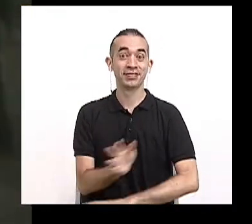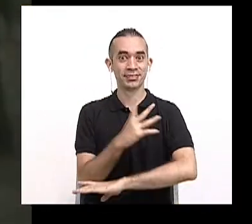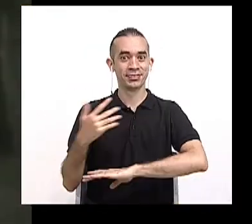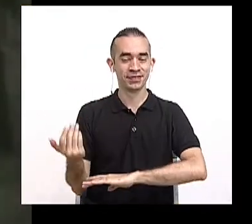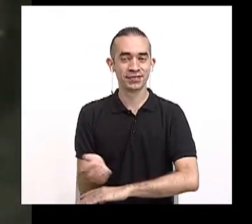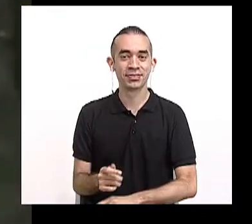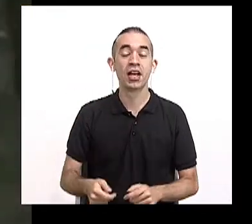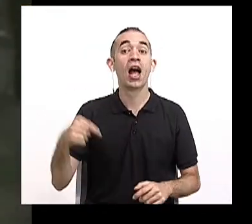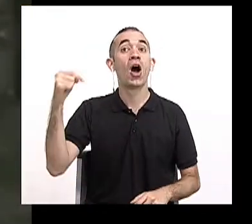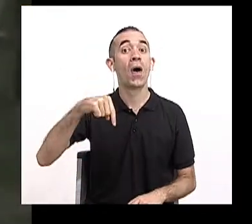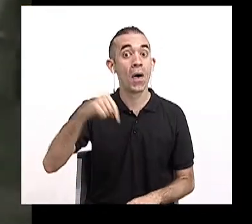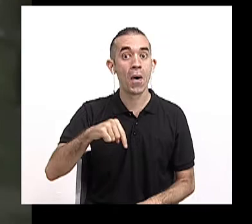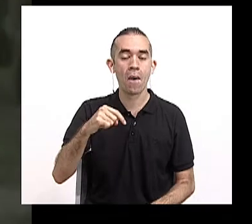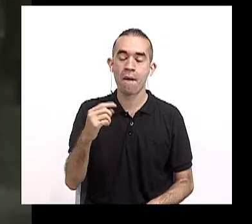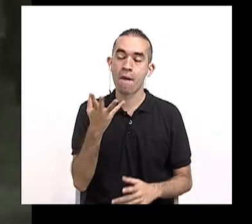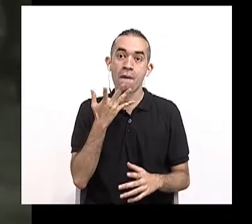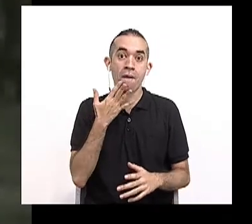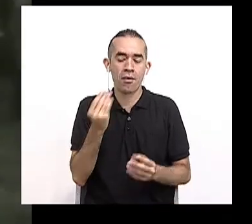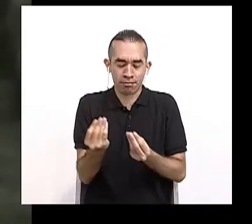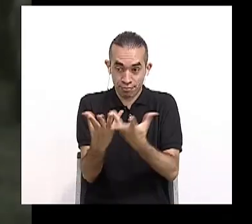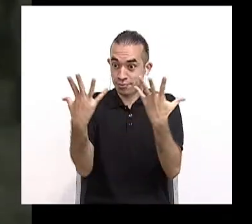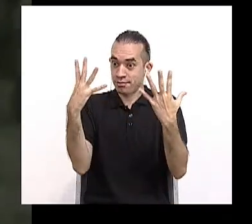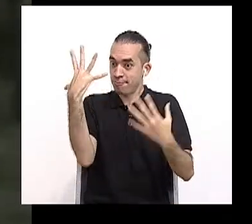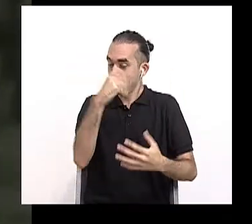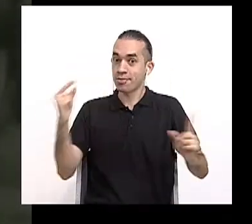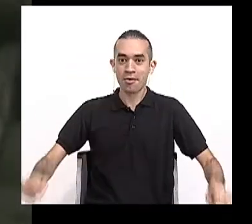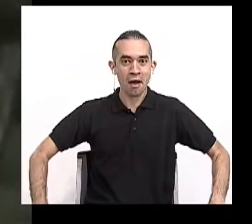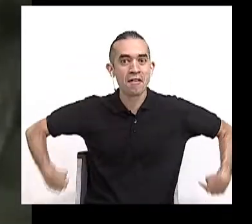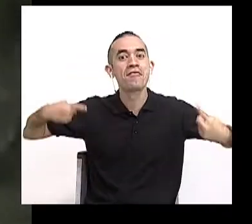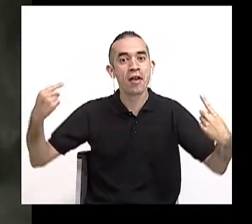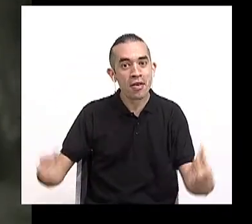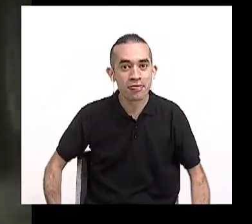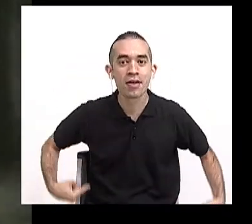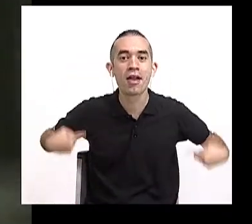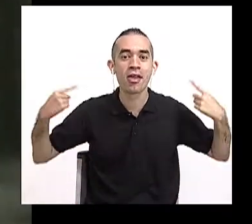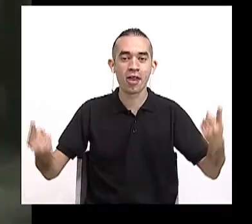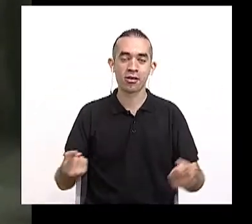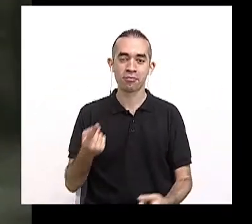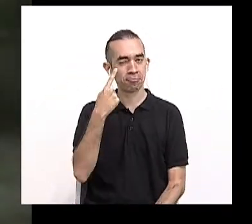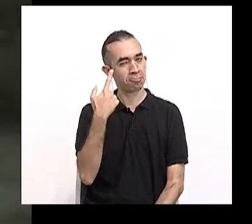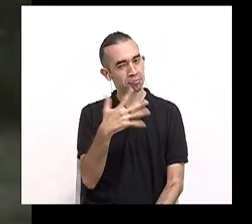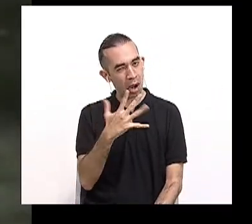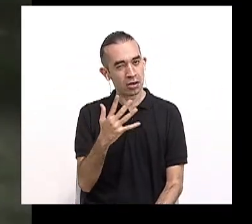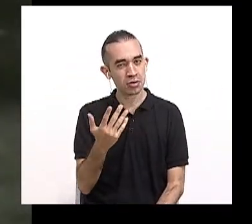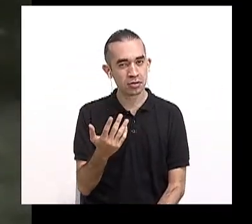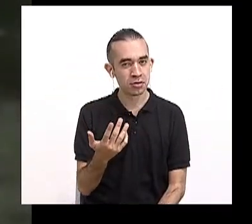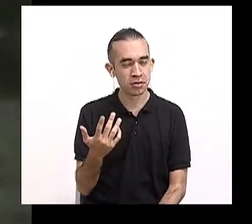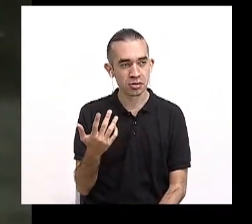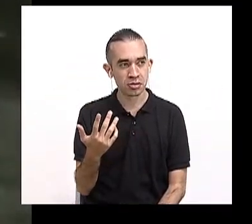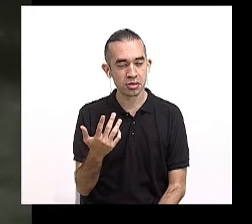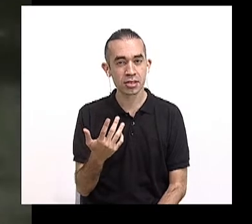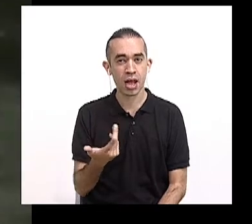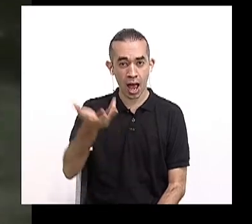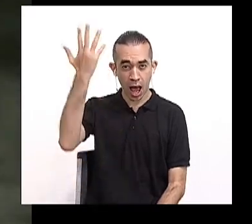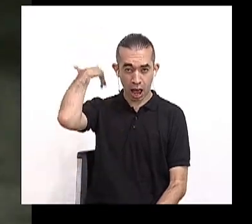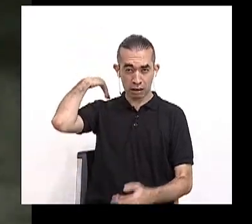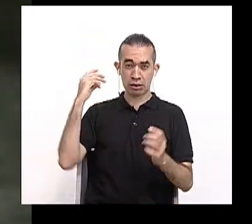Today's colourful and richly decorated carretas bear little resemblance to the original rough-hewn